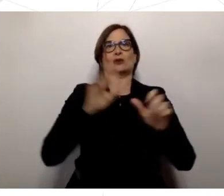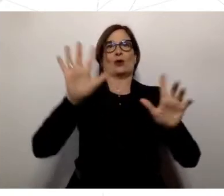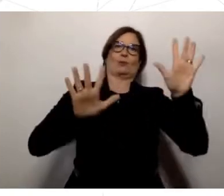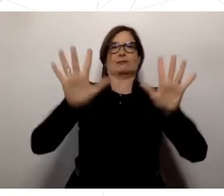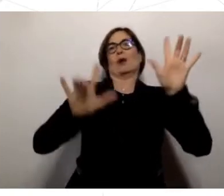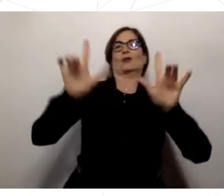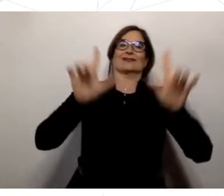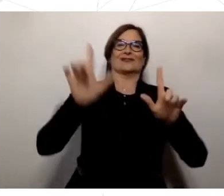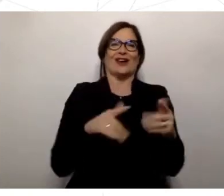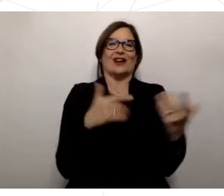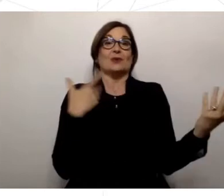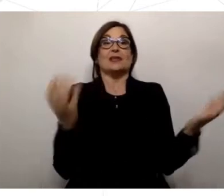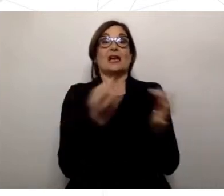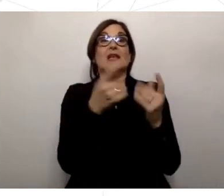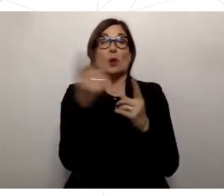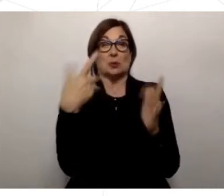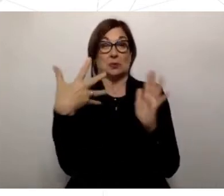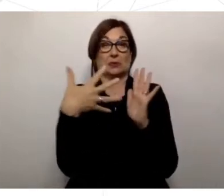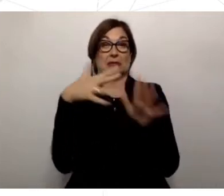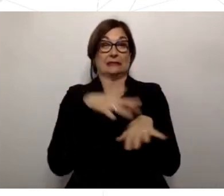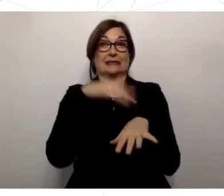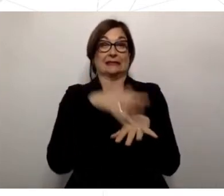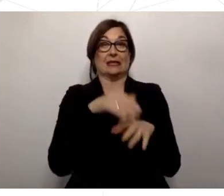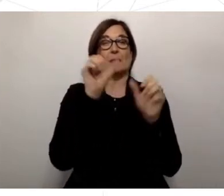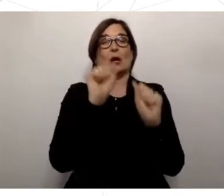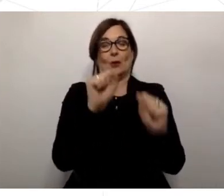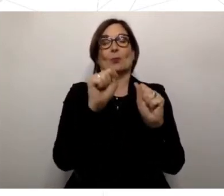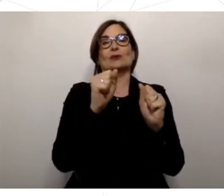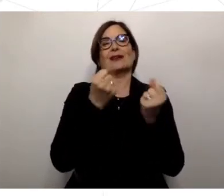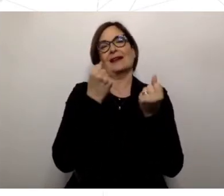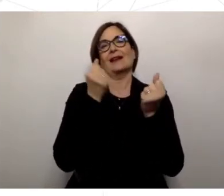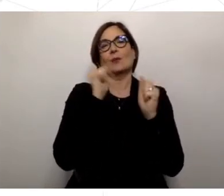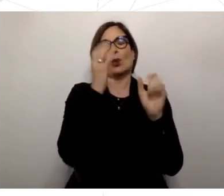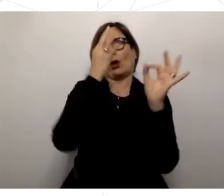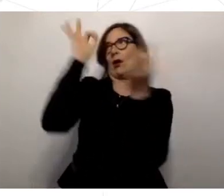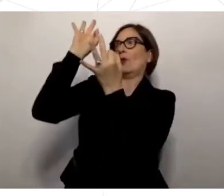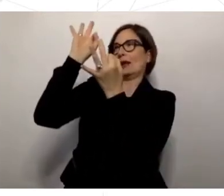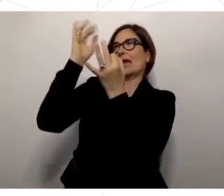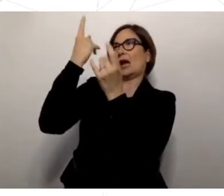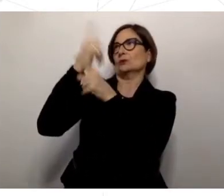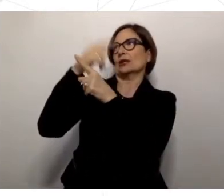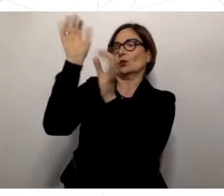to, now might be a good time to look away for a second. So we're gonna move around.